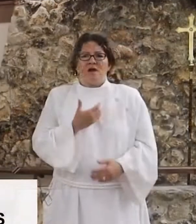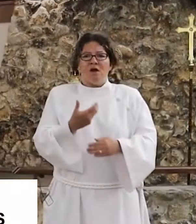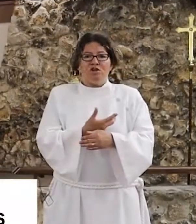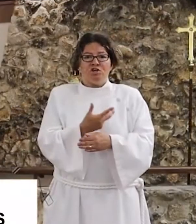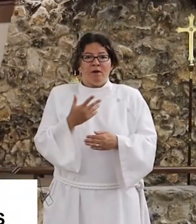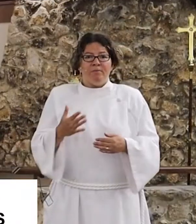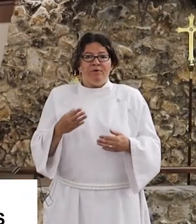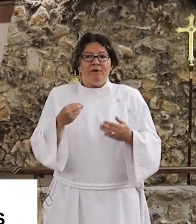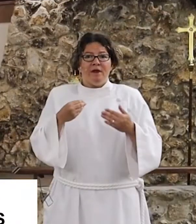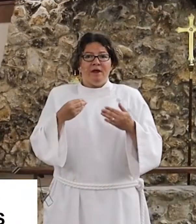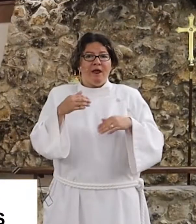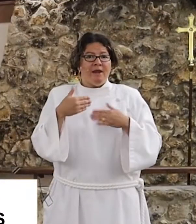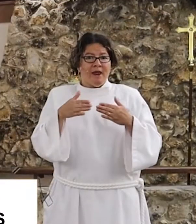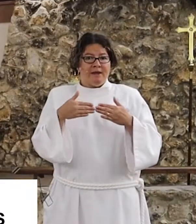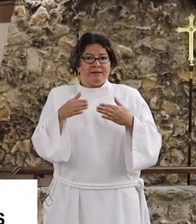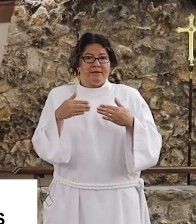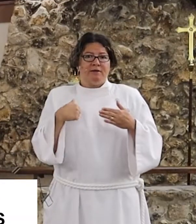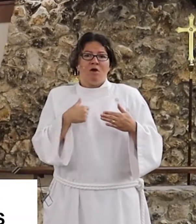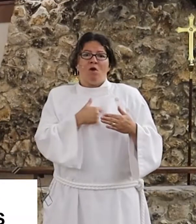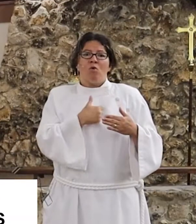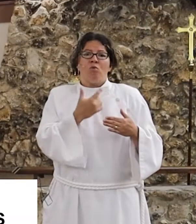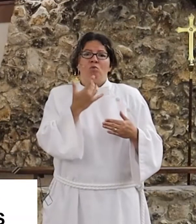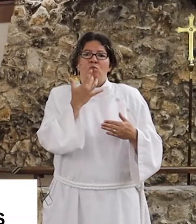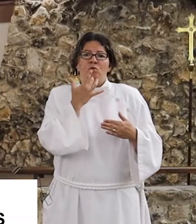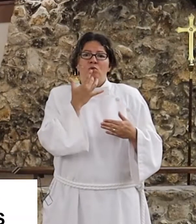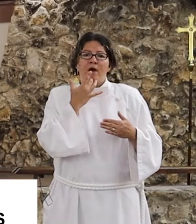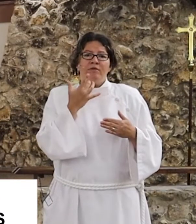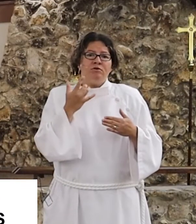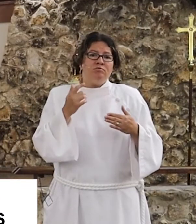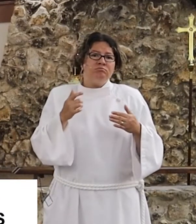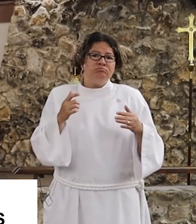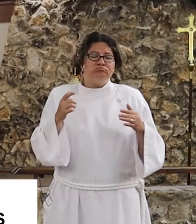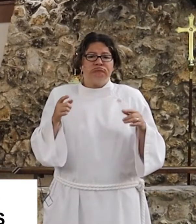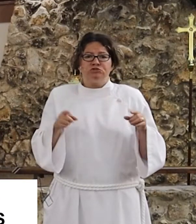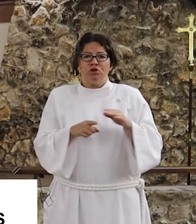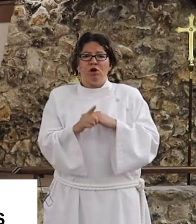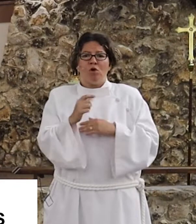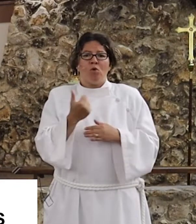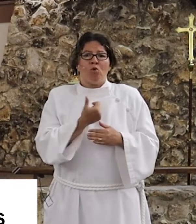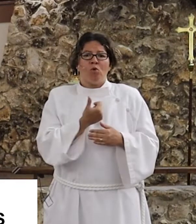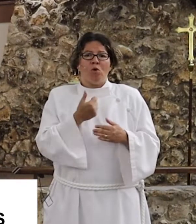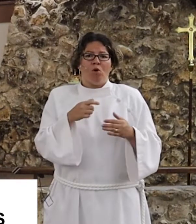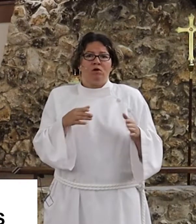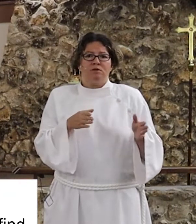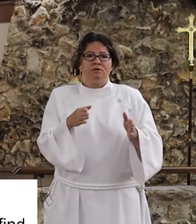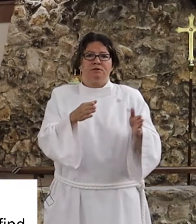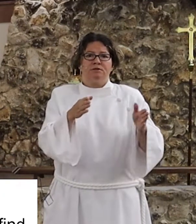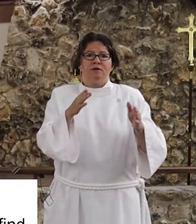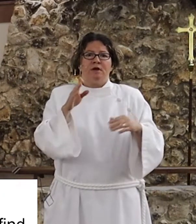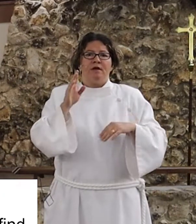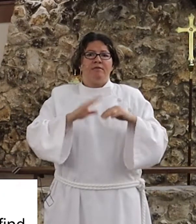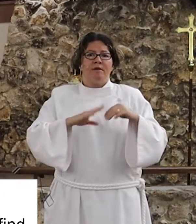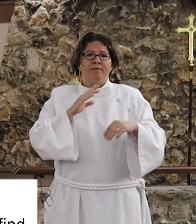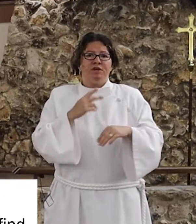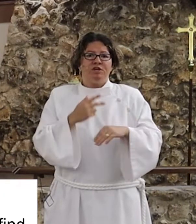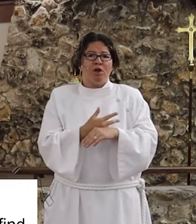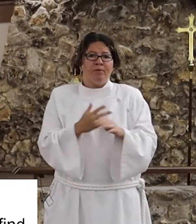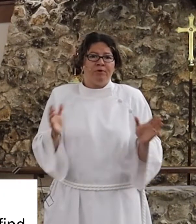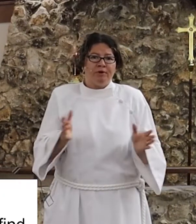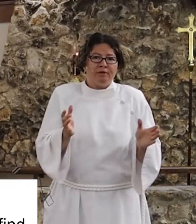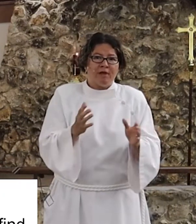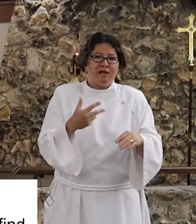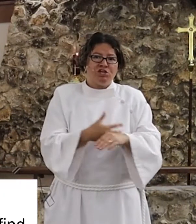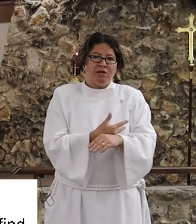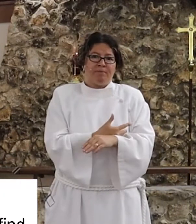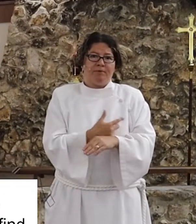Christ, a shepherd and gate. We rather chart our own course. than be